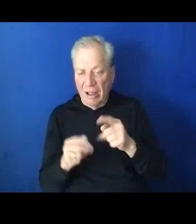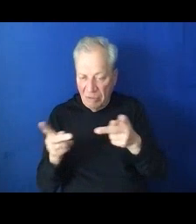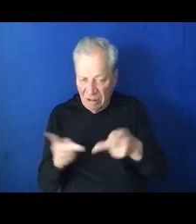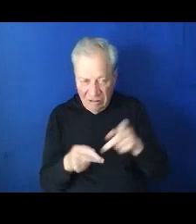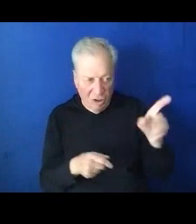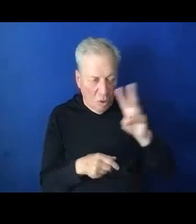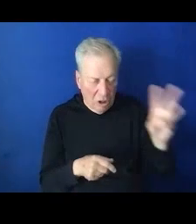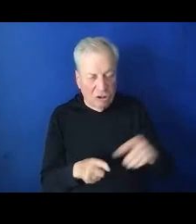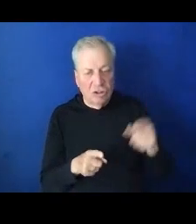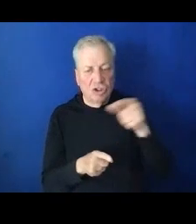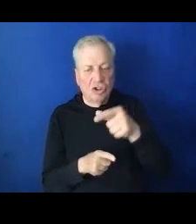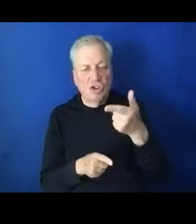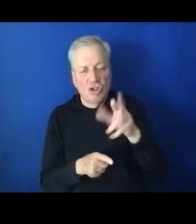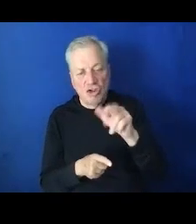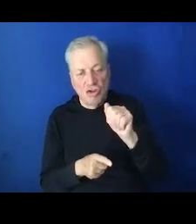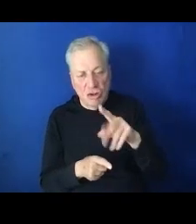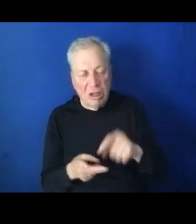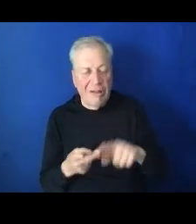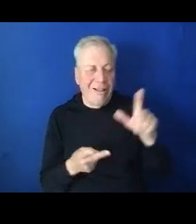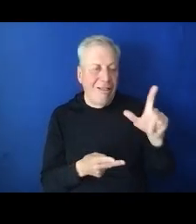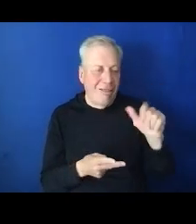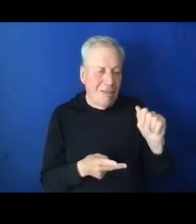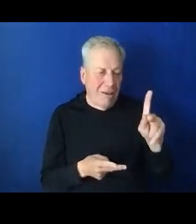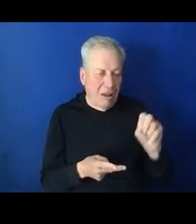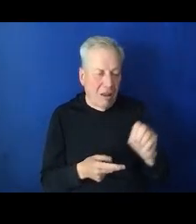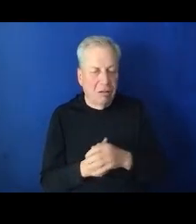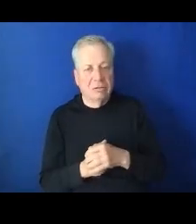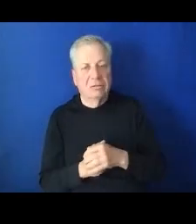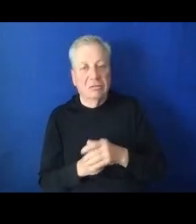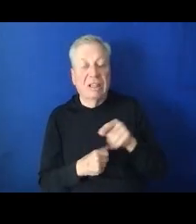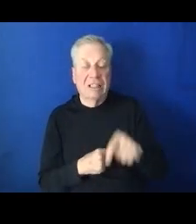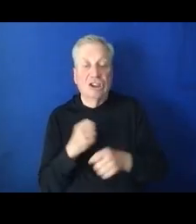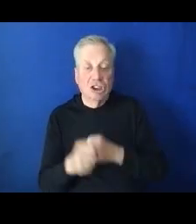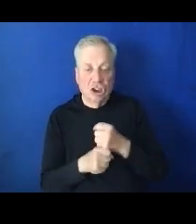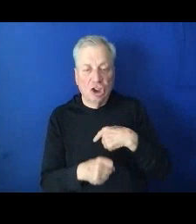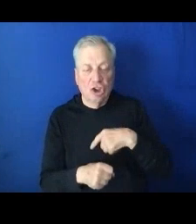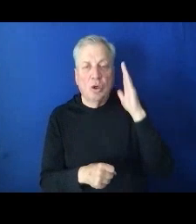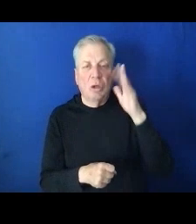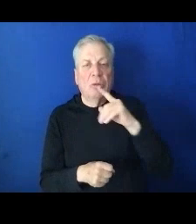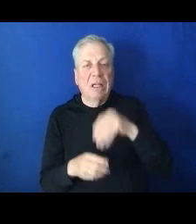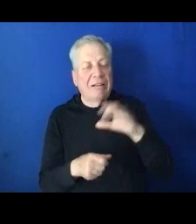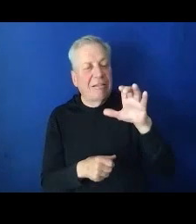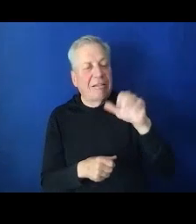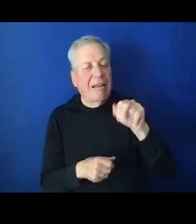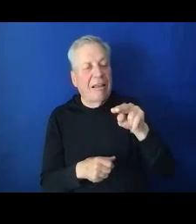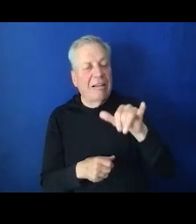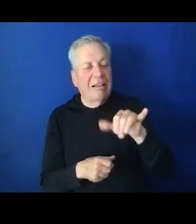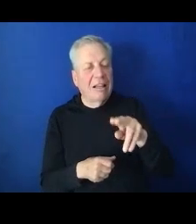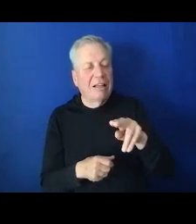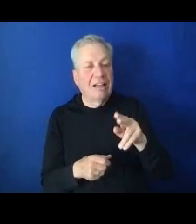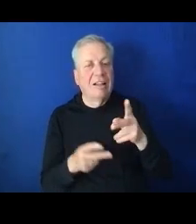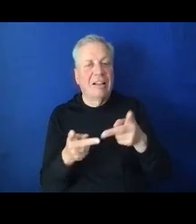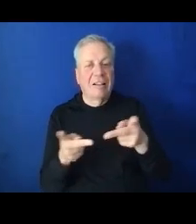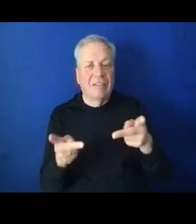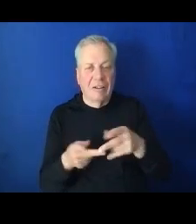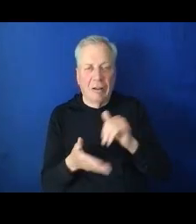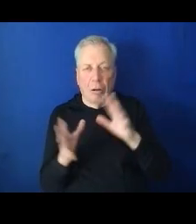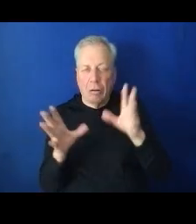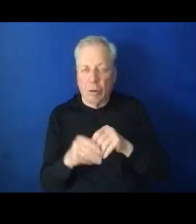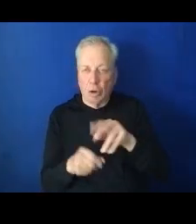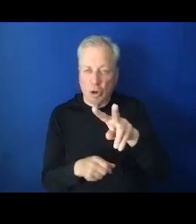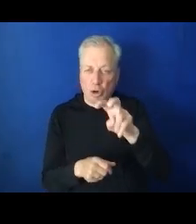Grant, Lake. This year we'll be in Canyon Village. There's about 200 acres there. That's